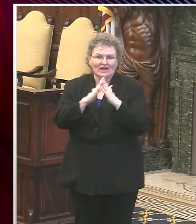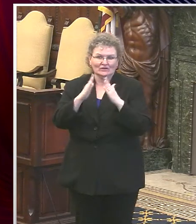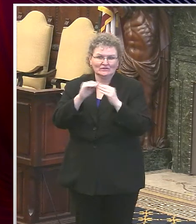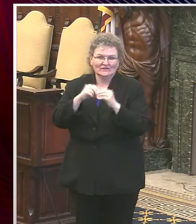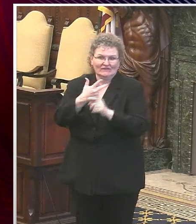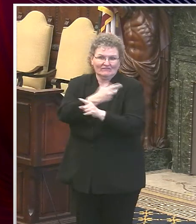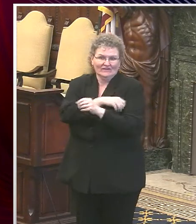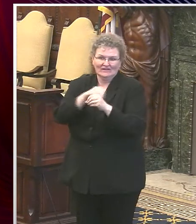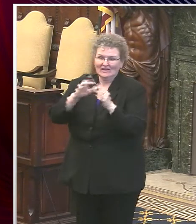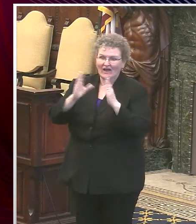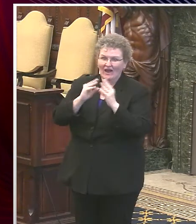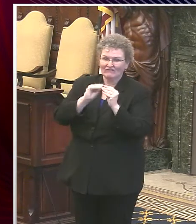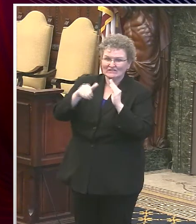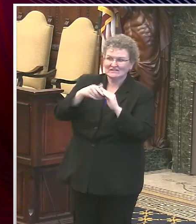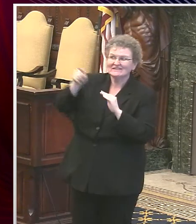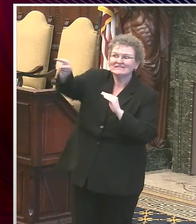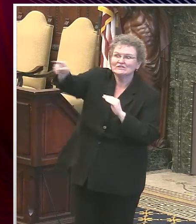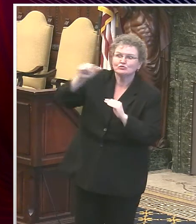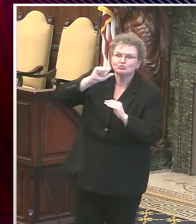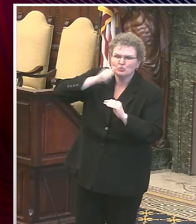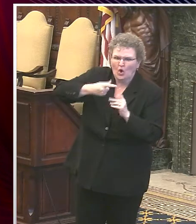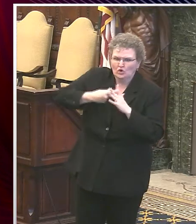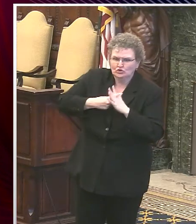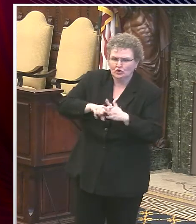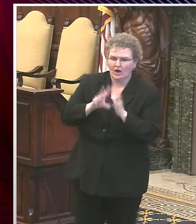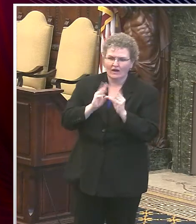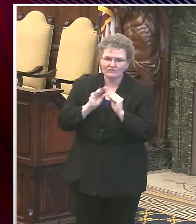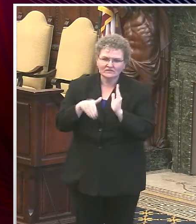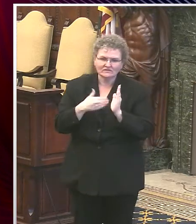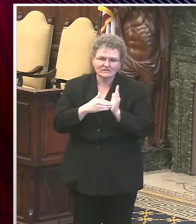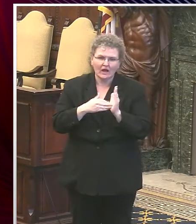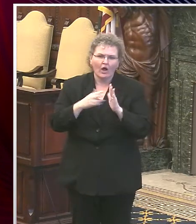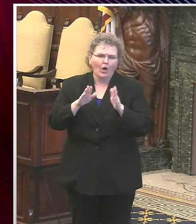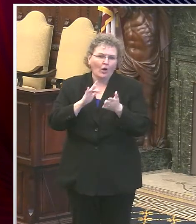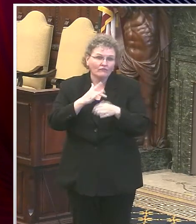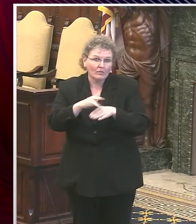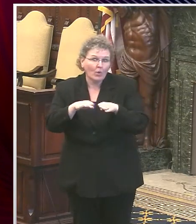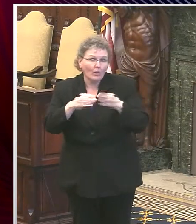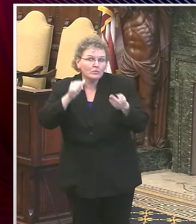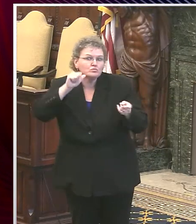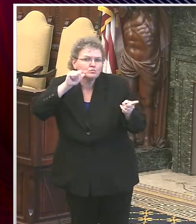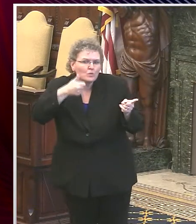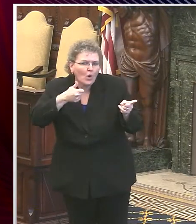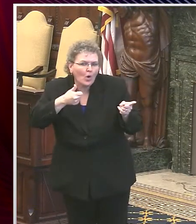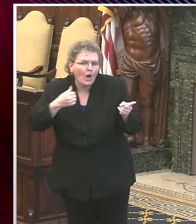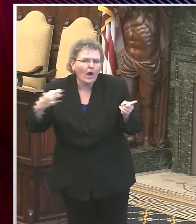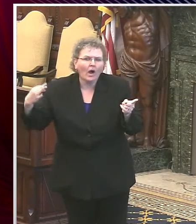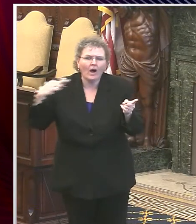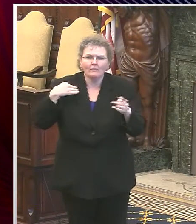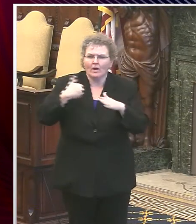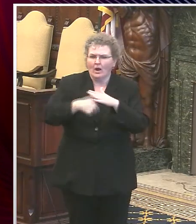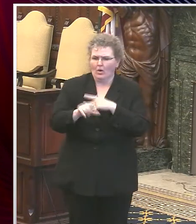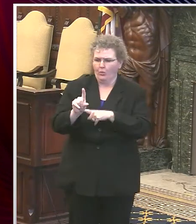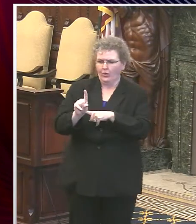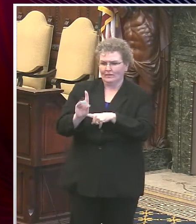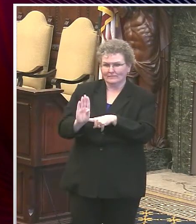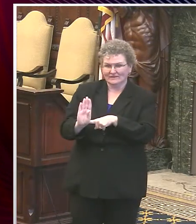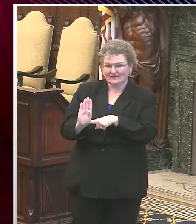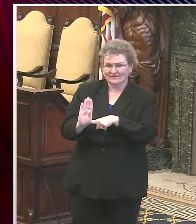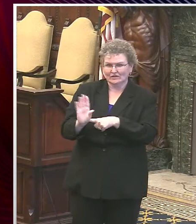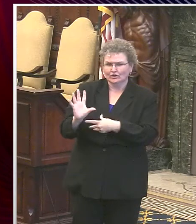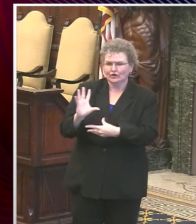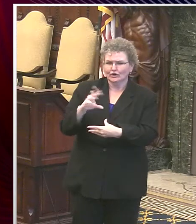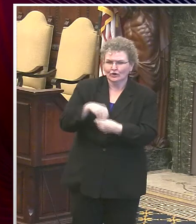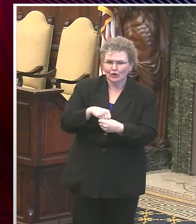the Convention Center. That'll be available, open tomorrow for people who are eligible under Phase 1B. That includes both frontline